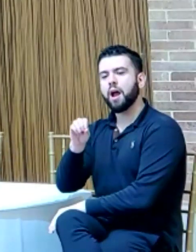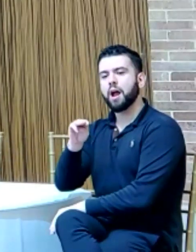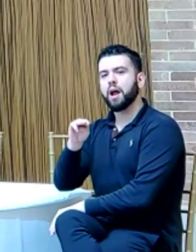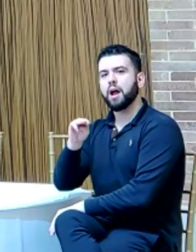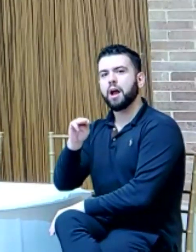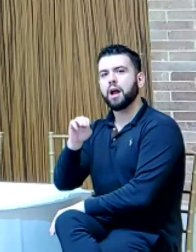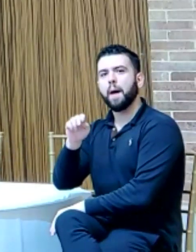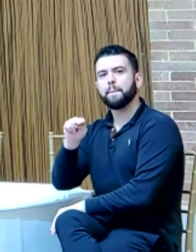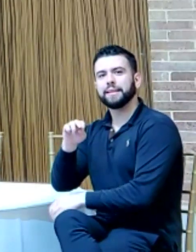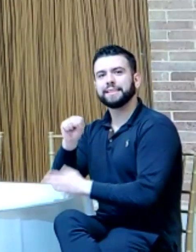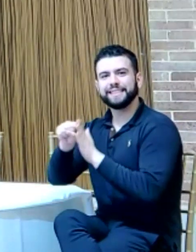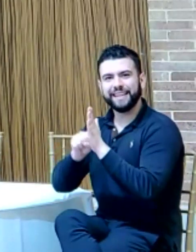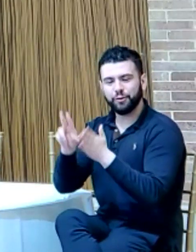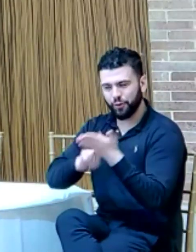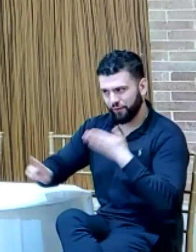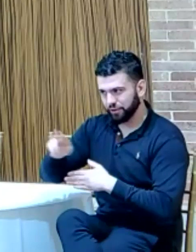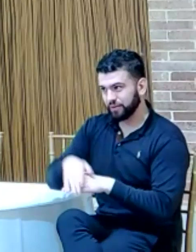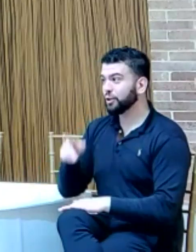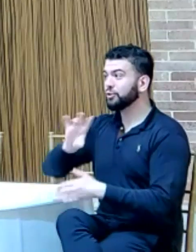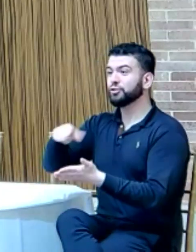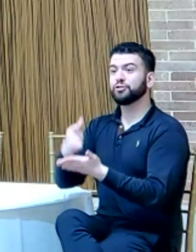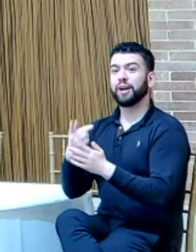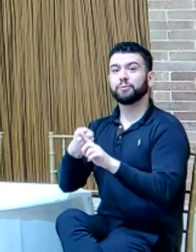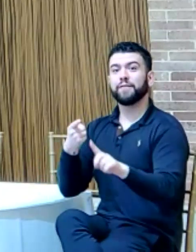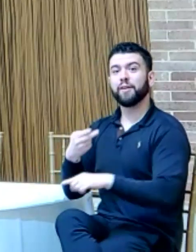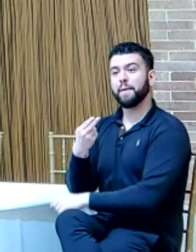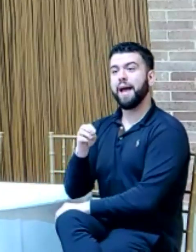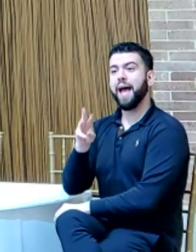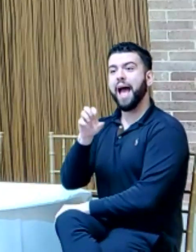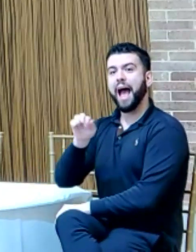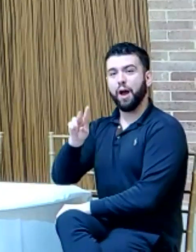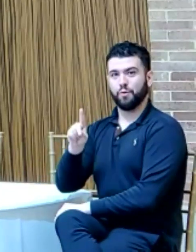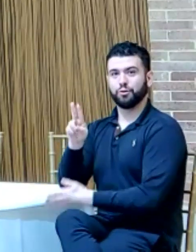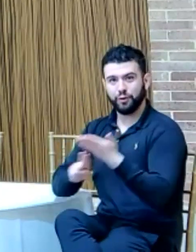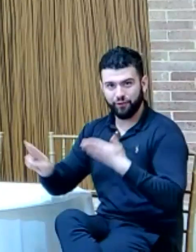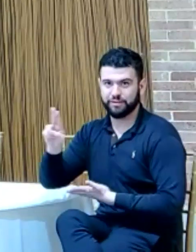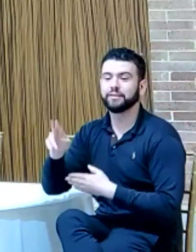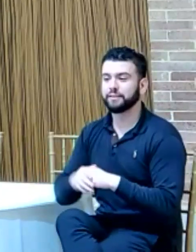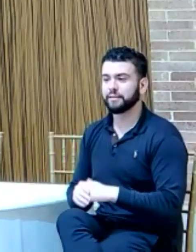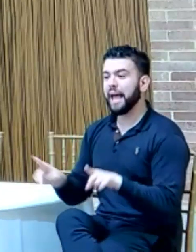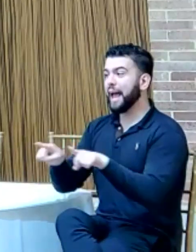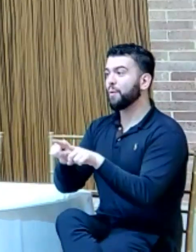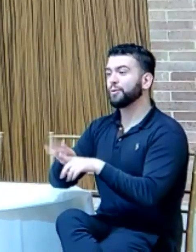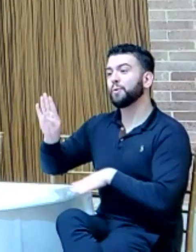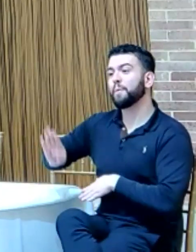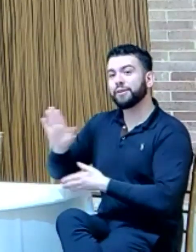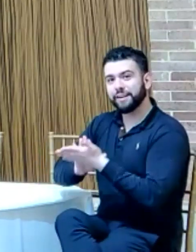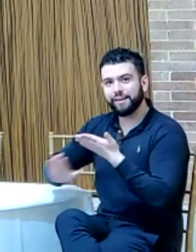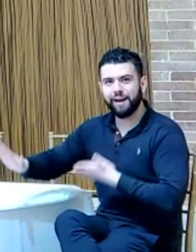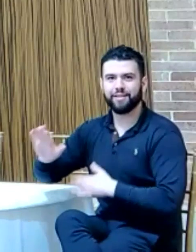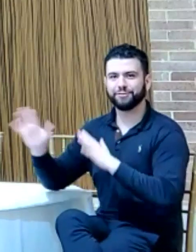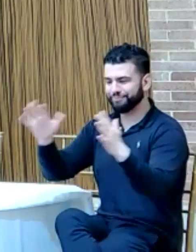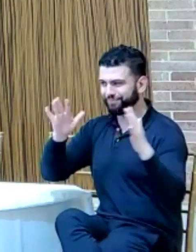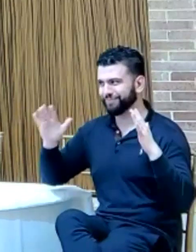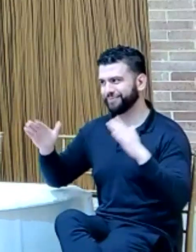secretary McCain is a graduate of Howard University and New York University and Brooklyn College please join me and welcoming